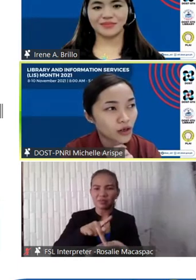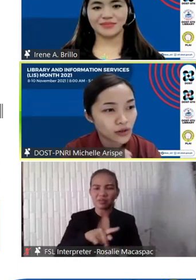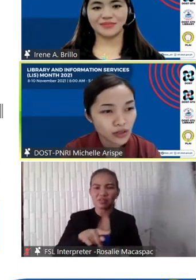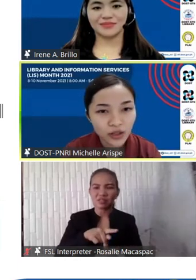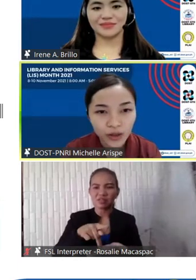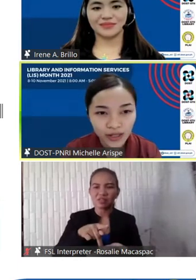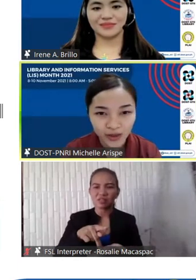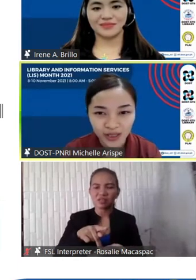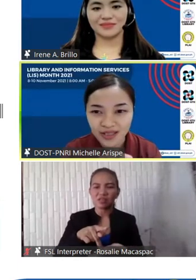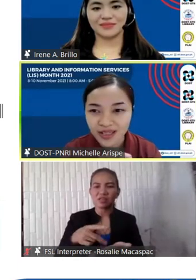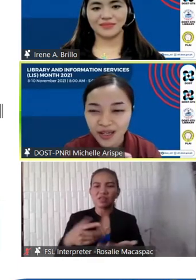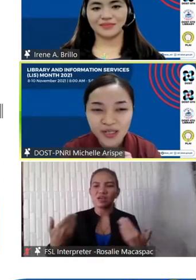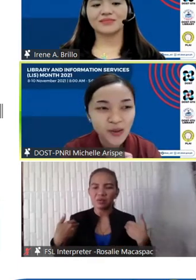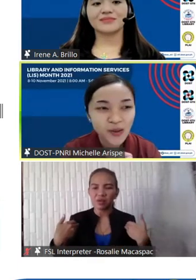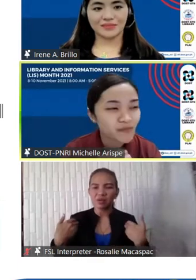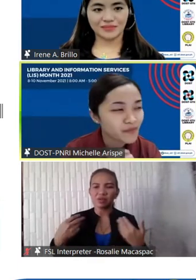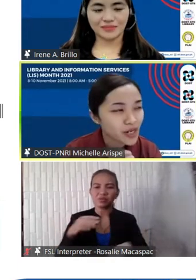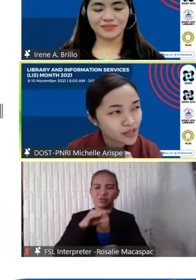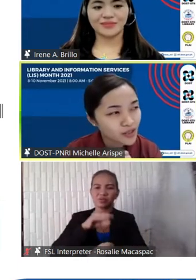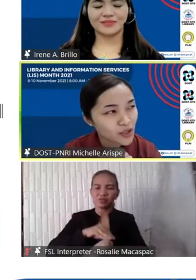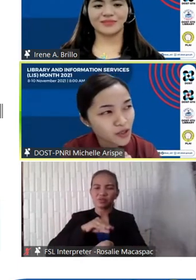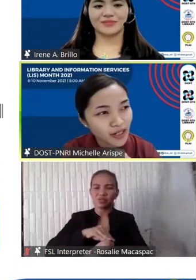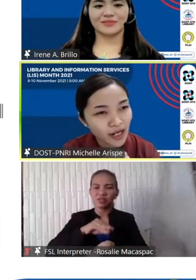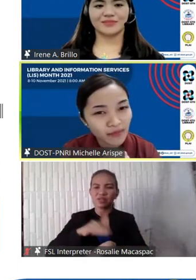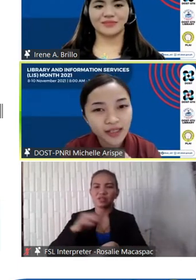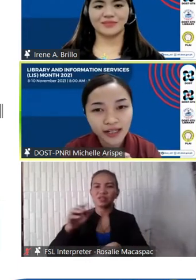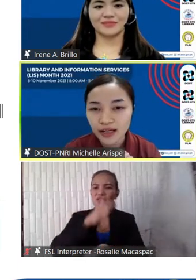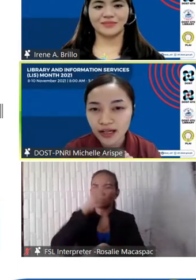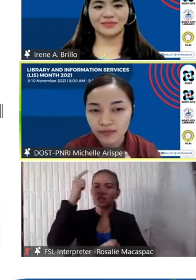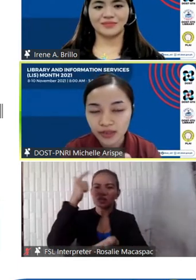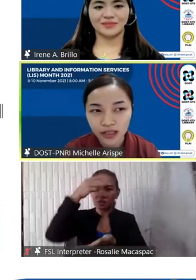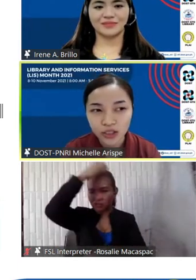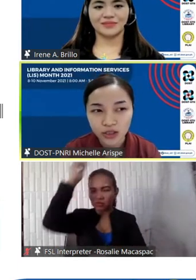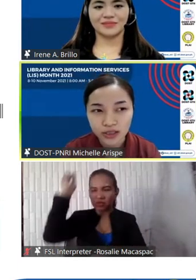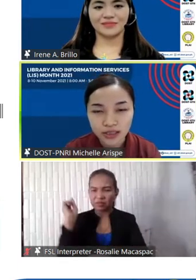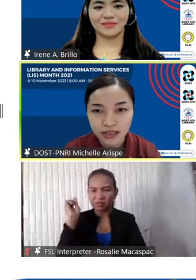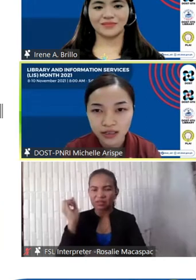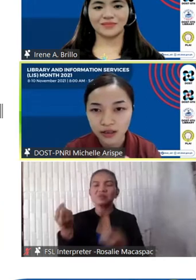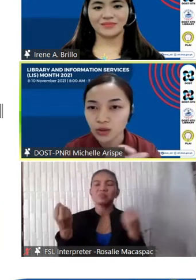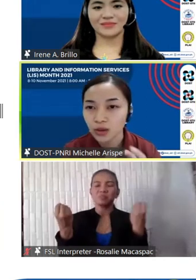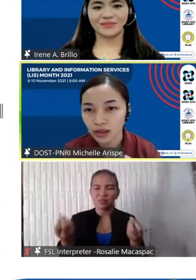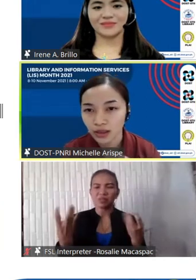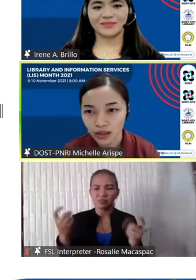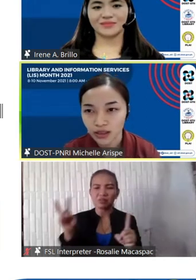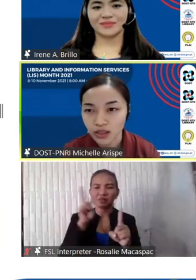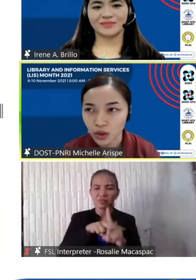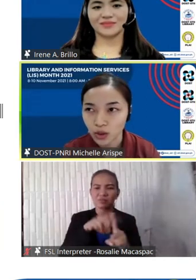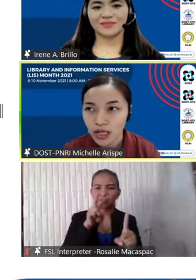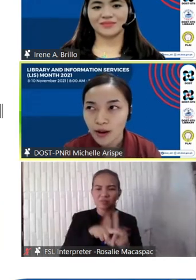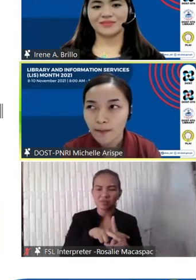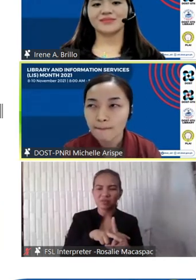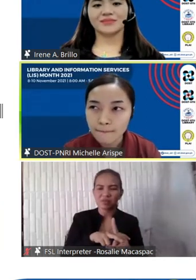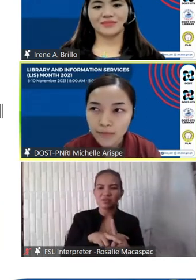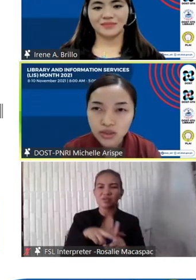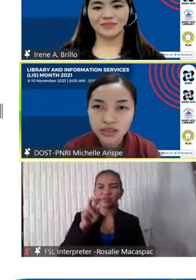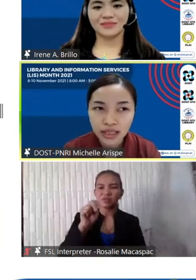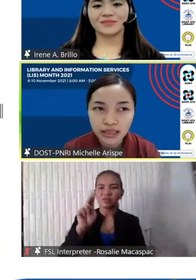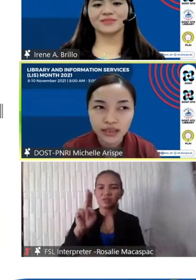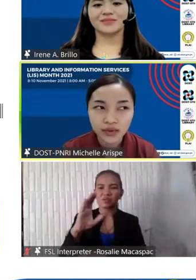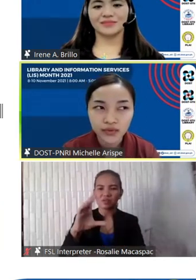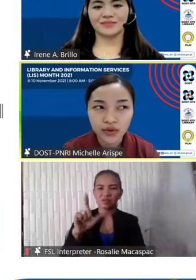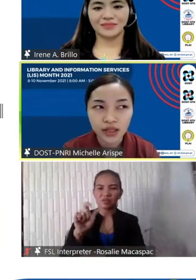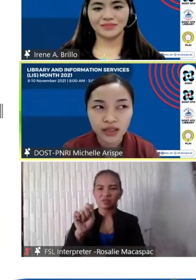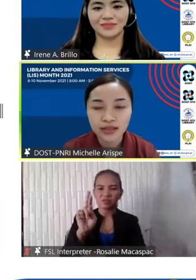even nursing graduates. So, medyo marami talagang applications kasi ng nuclear. So,